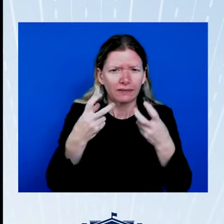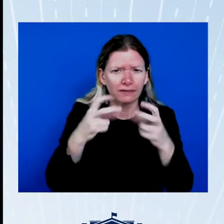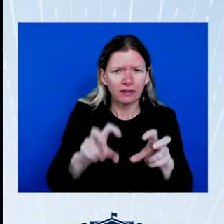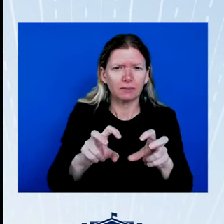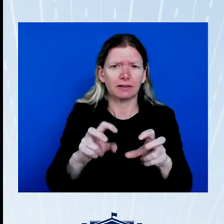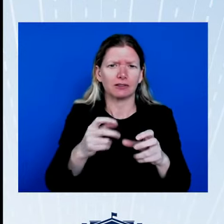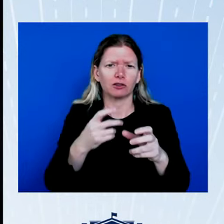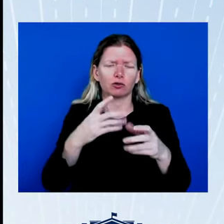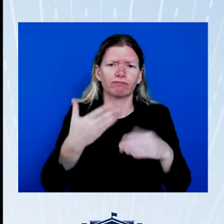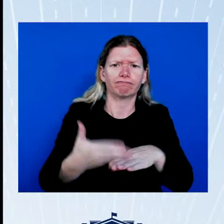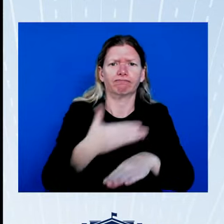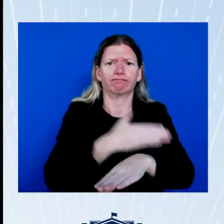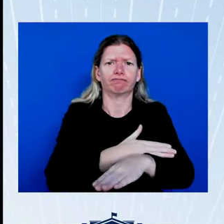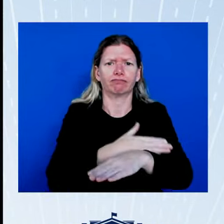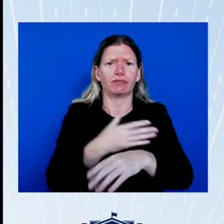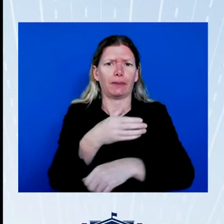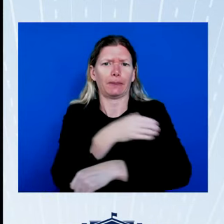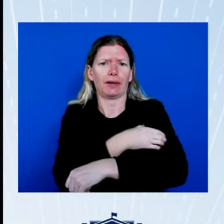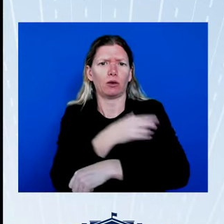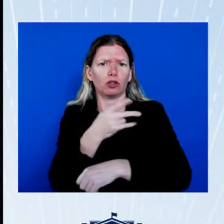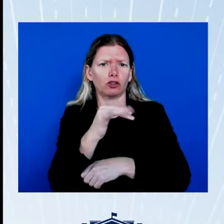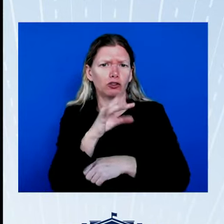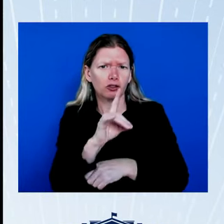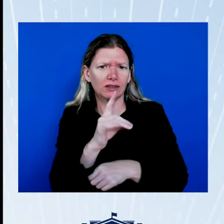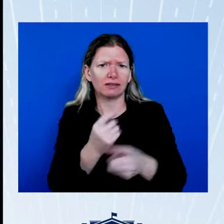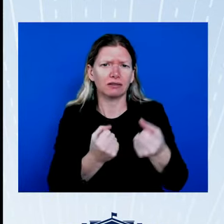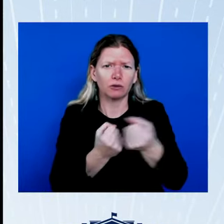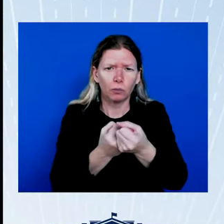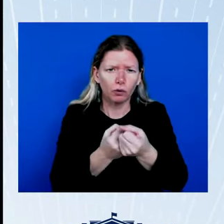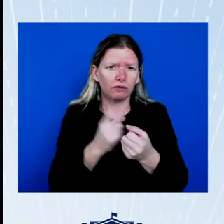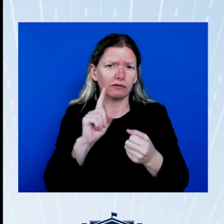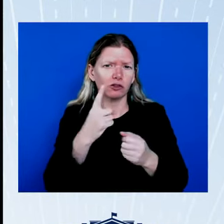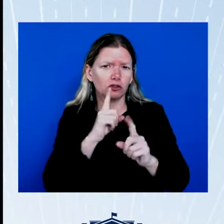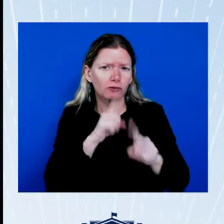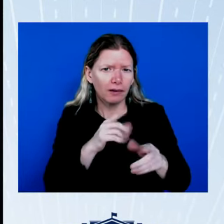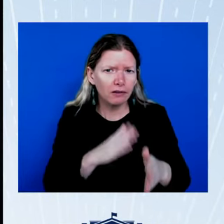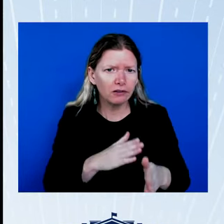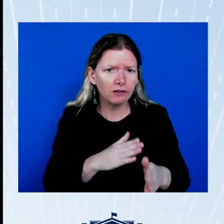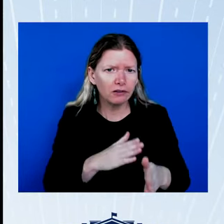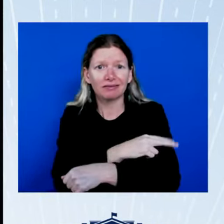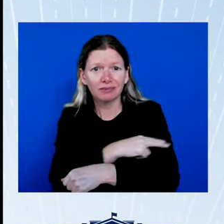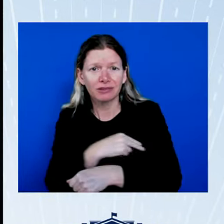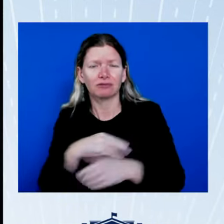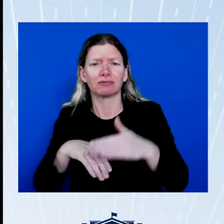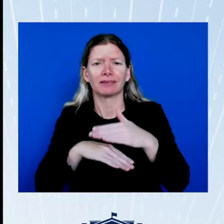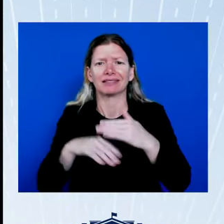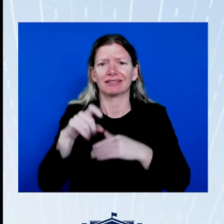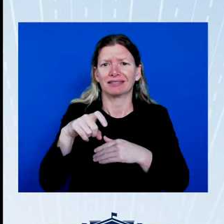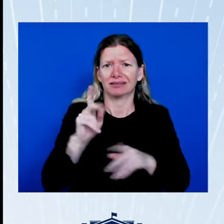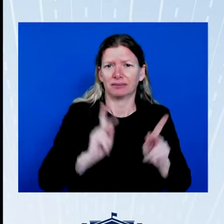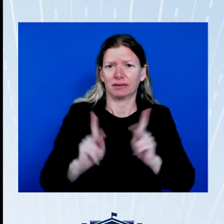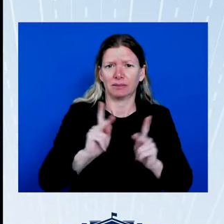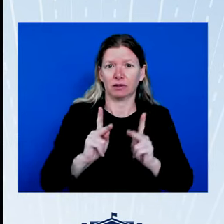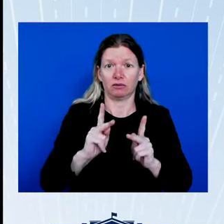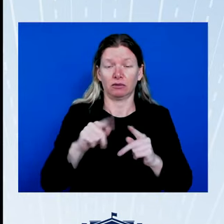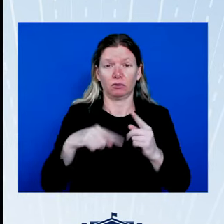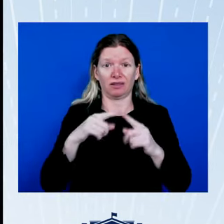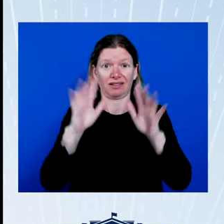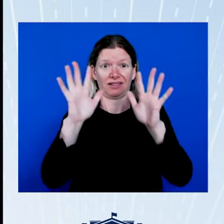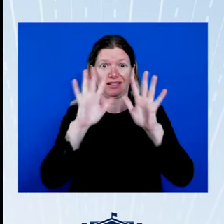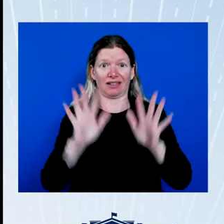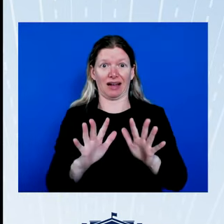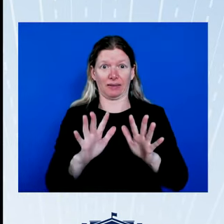of people when a climate-fueled extreme weather event upends their lives. For example, as the president